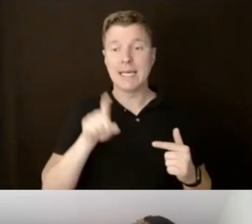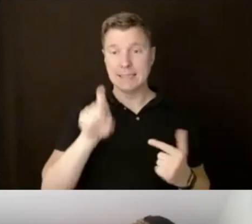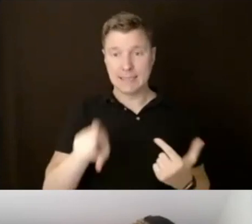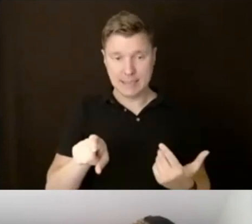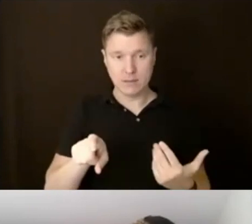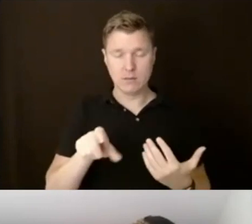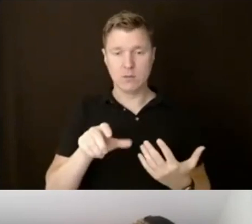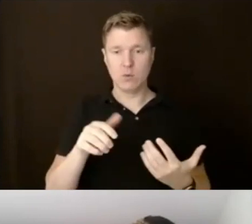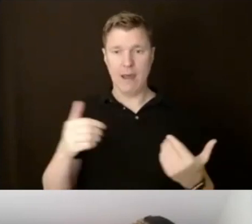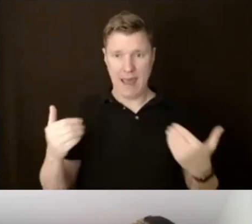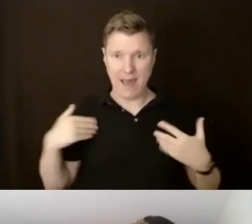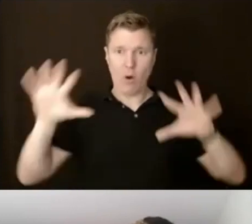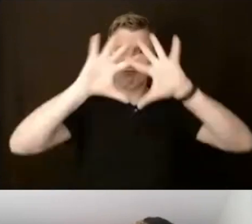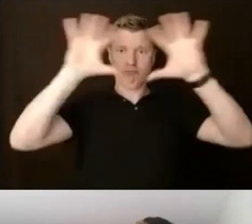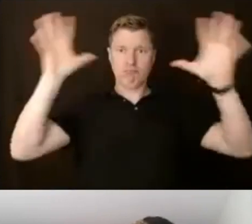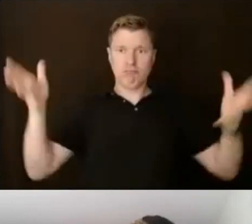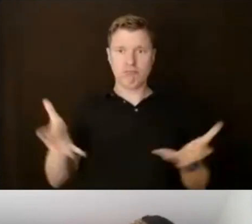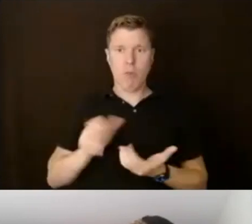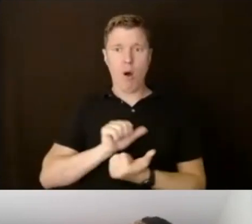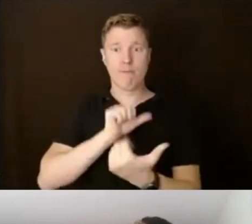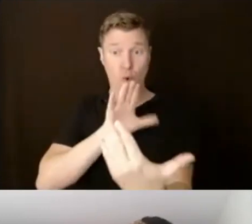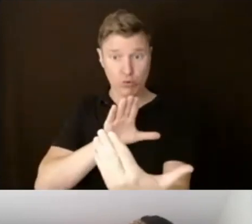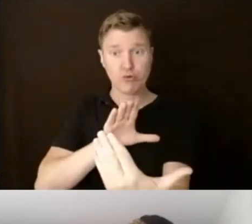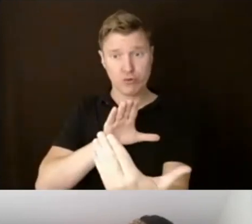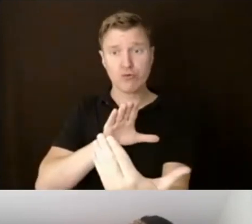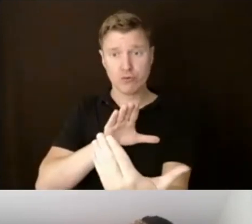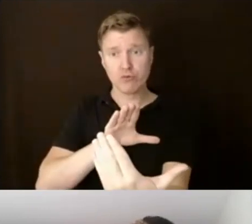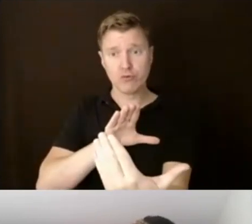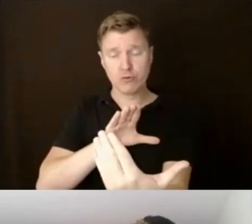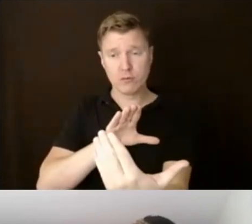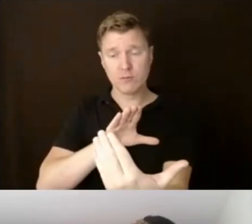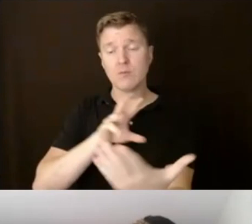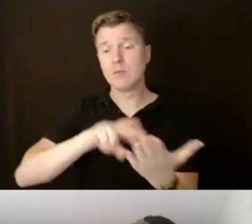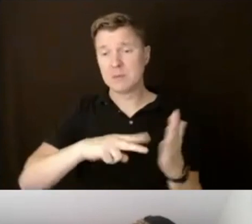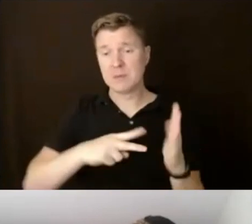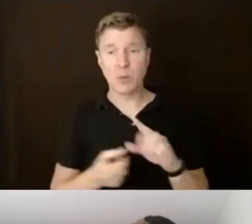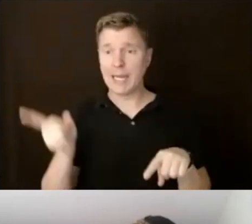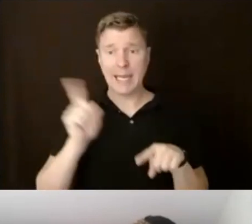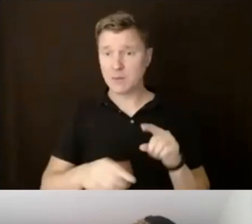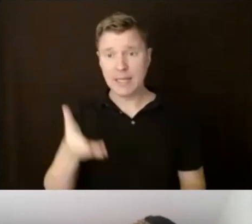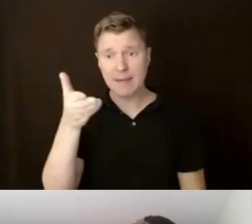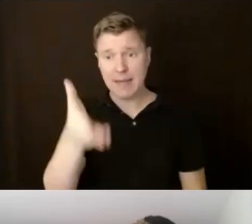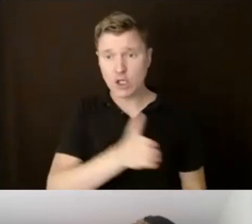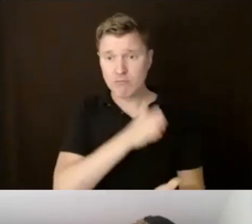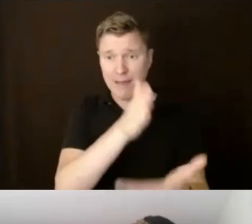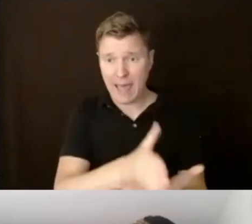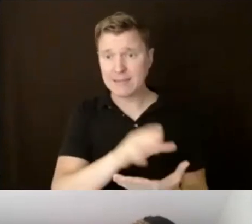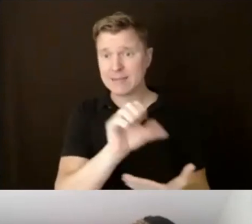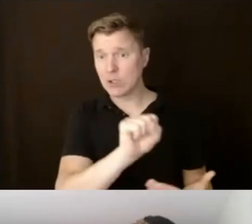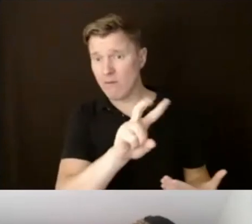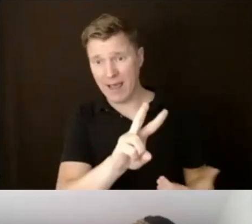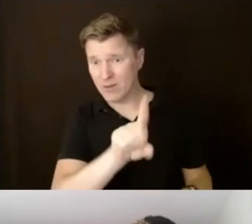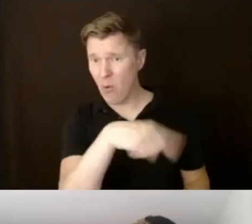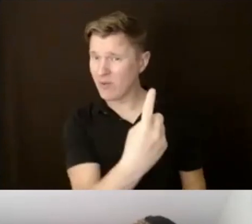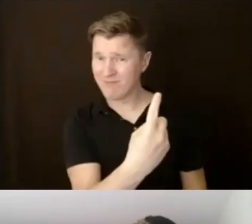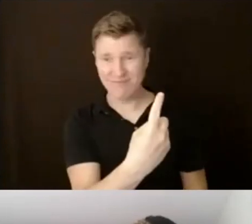a holistic approach to that work as well. In other words, we can't just be there to end sexual violence, but we have to look at the